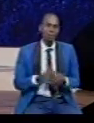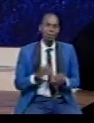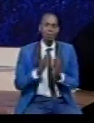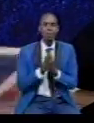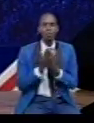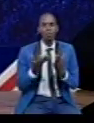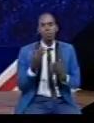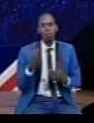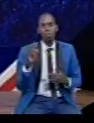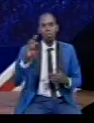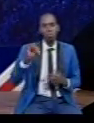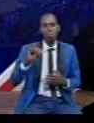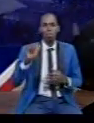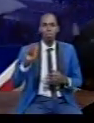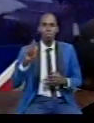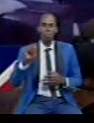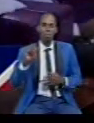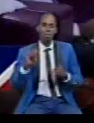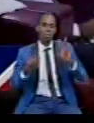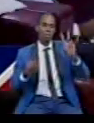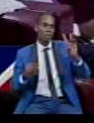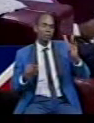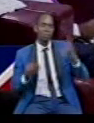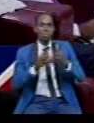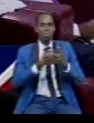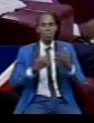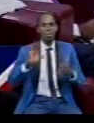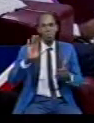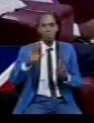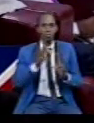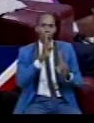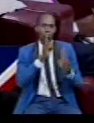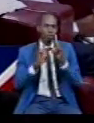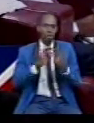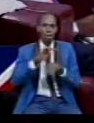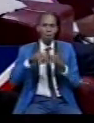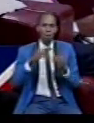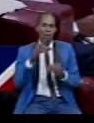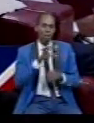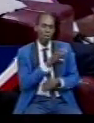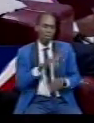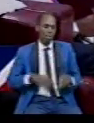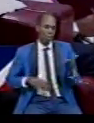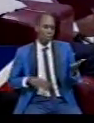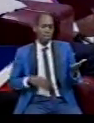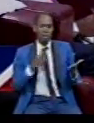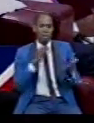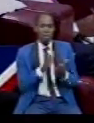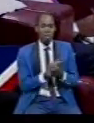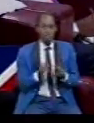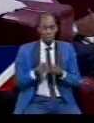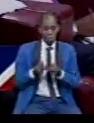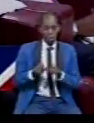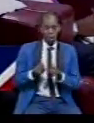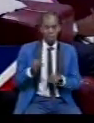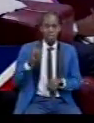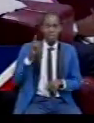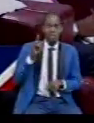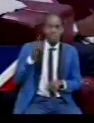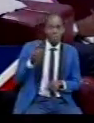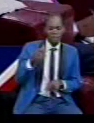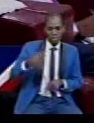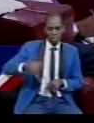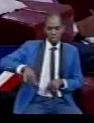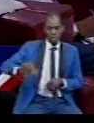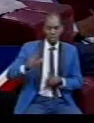5, talking about Christ, God himself says, while he yet spake, that is Peter speaking,